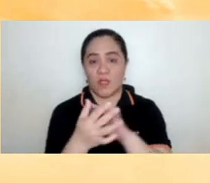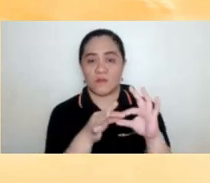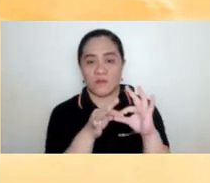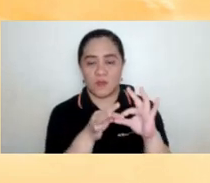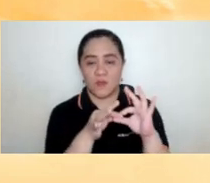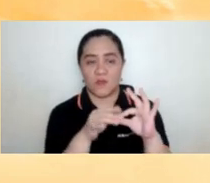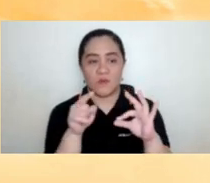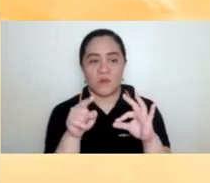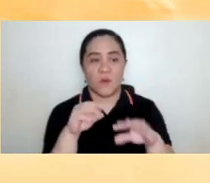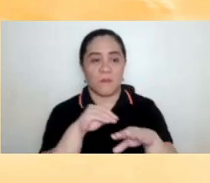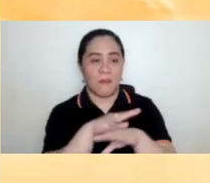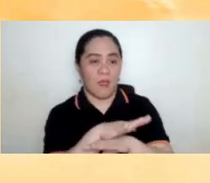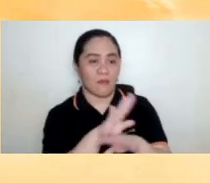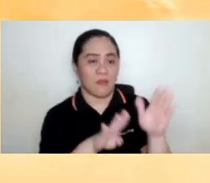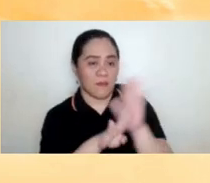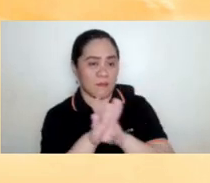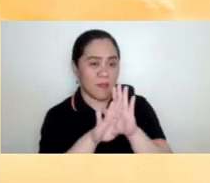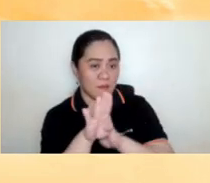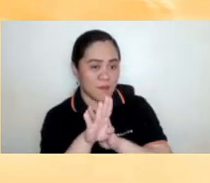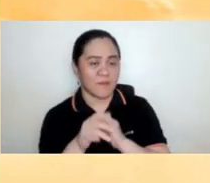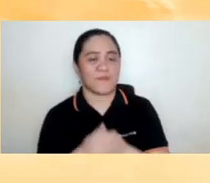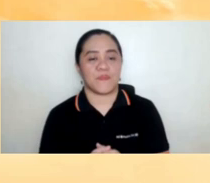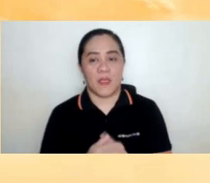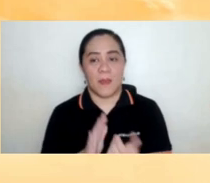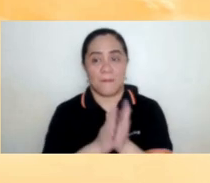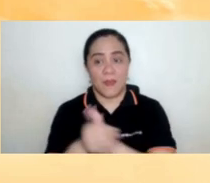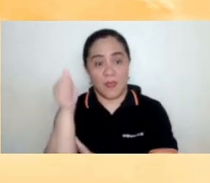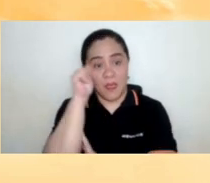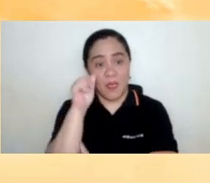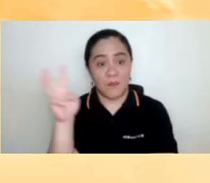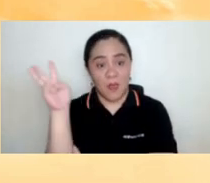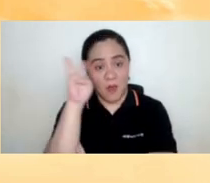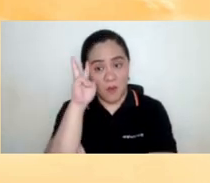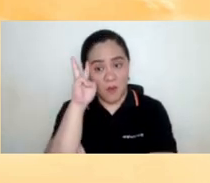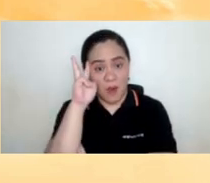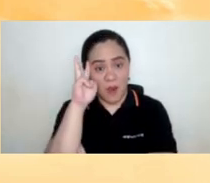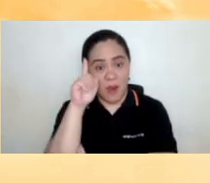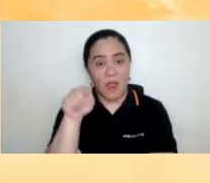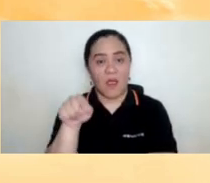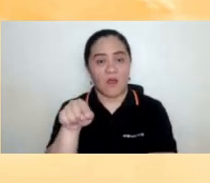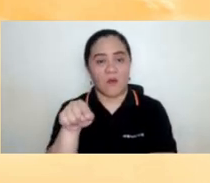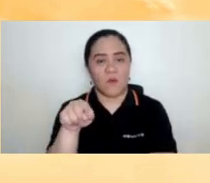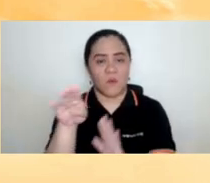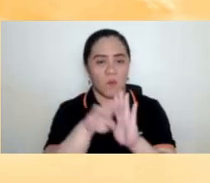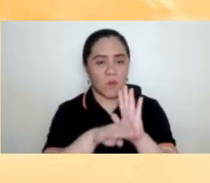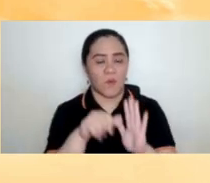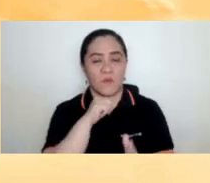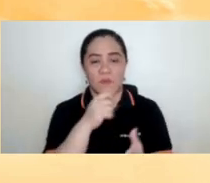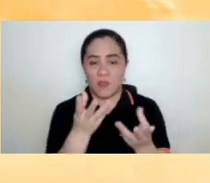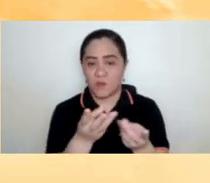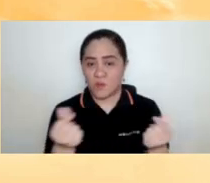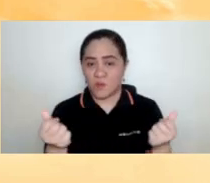anxiety disorders. We want to become aware of the consequences of untreated anxiety disorders, become familiar